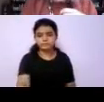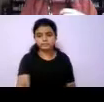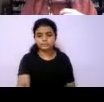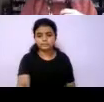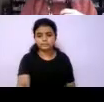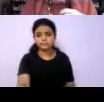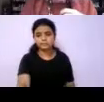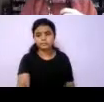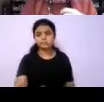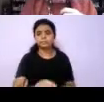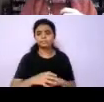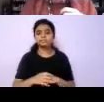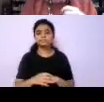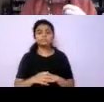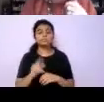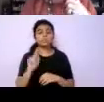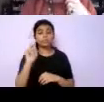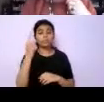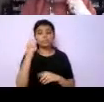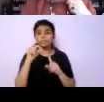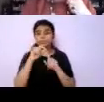Regarding the first principle,